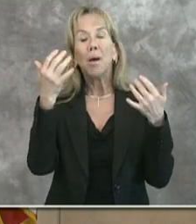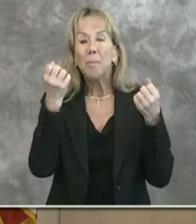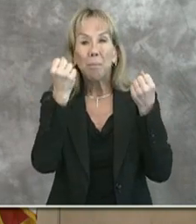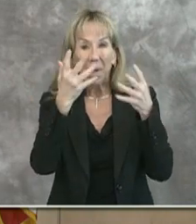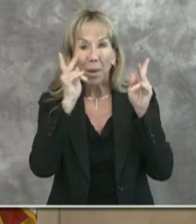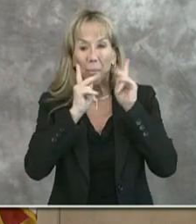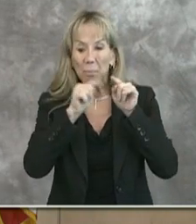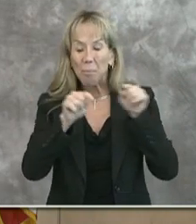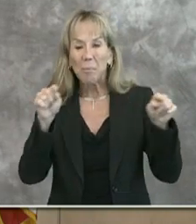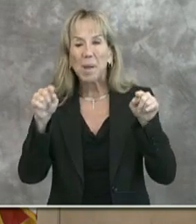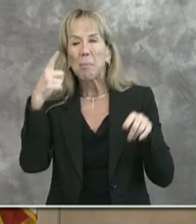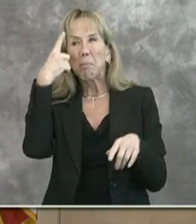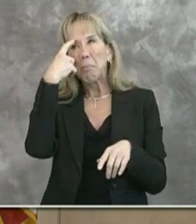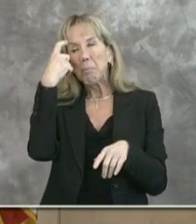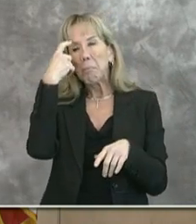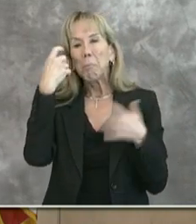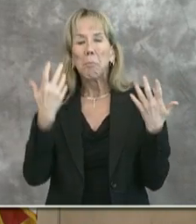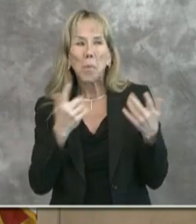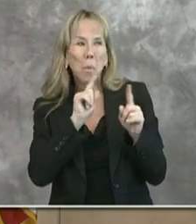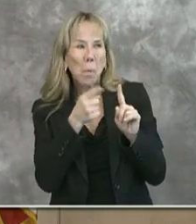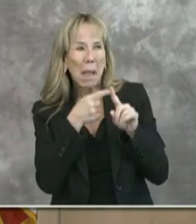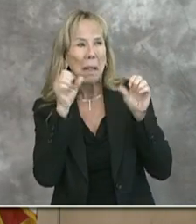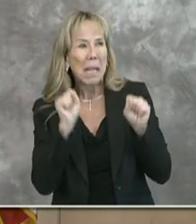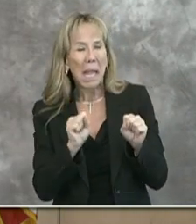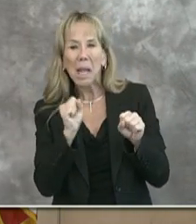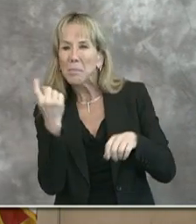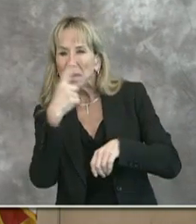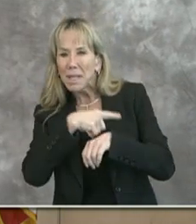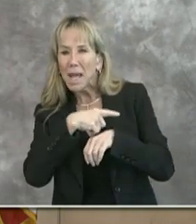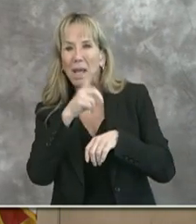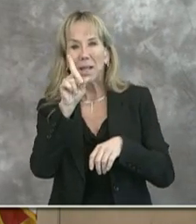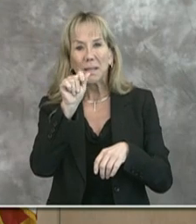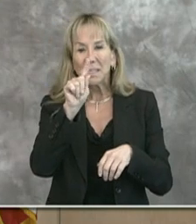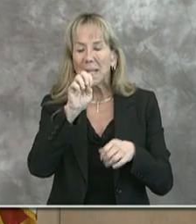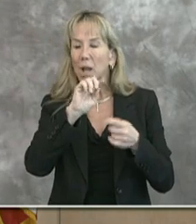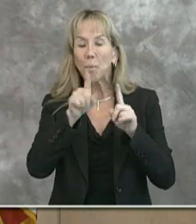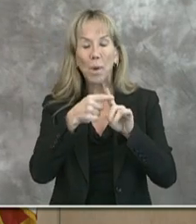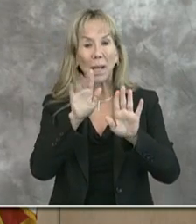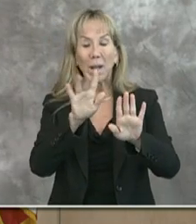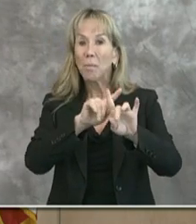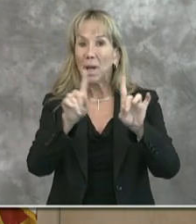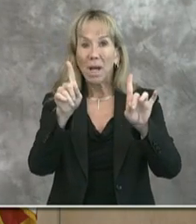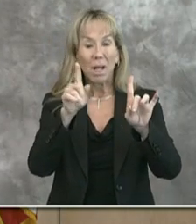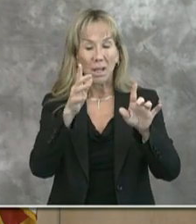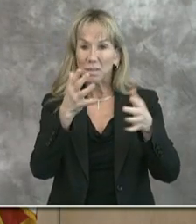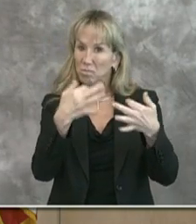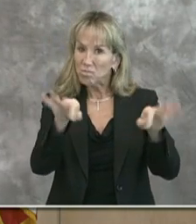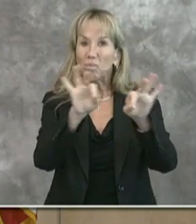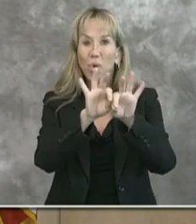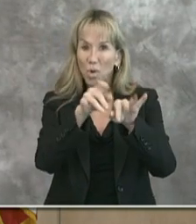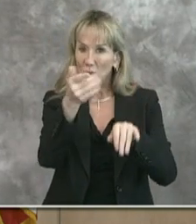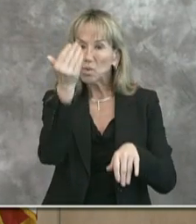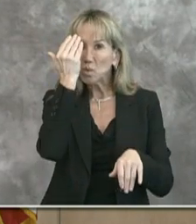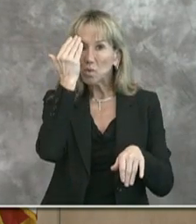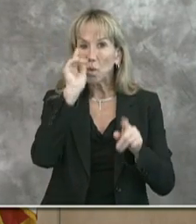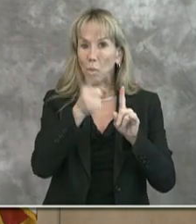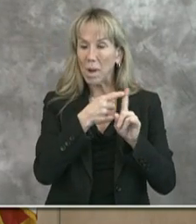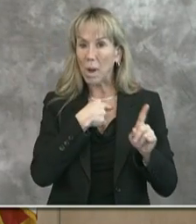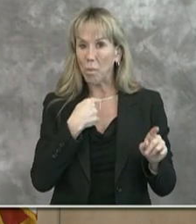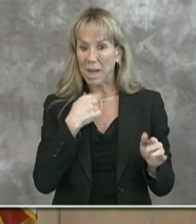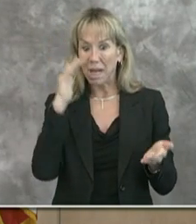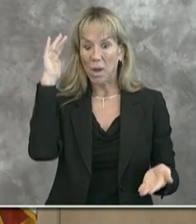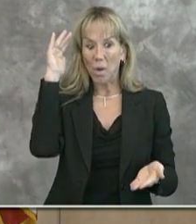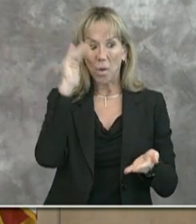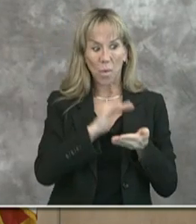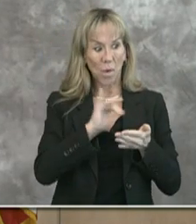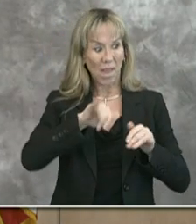think about when some of those measures may be taken, it's important to note that removing those measures would also remove the success we've